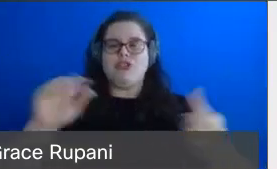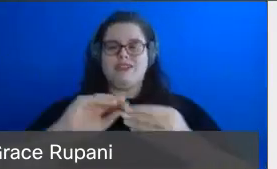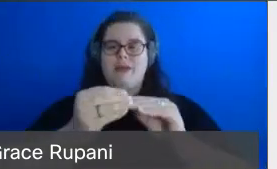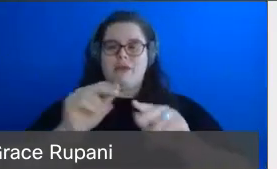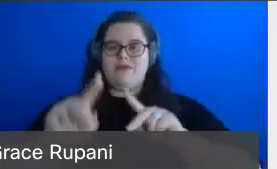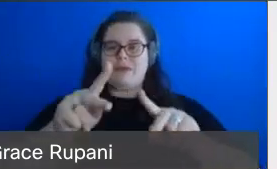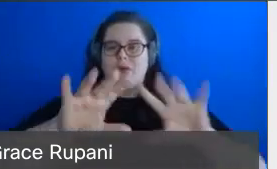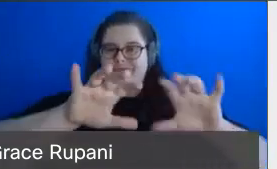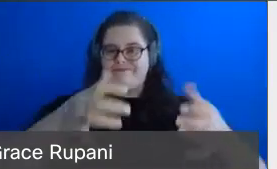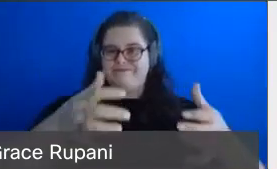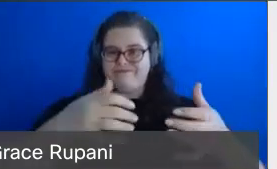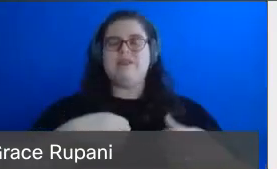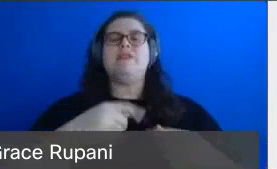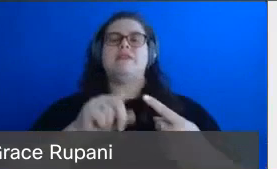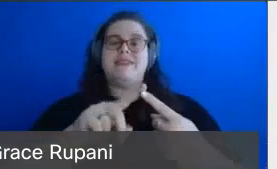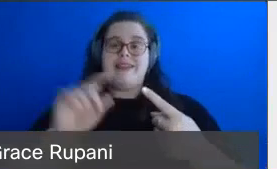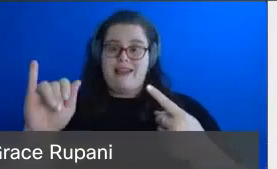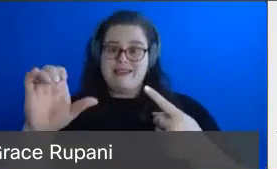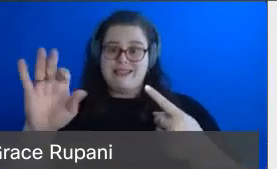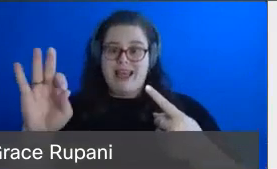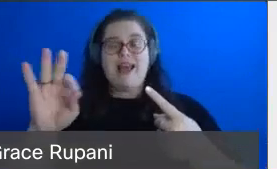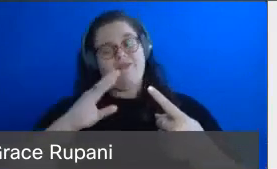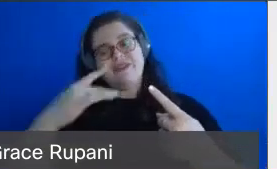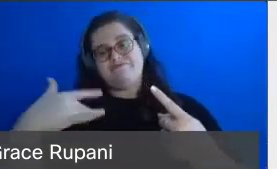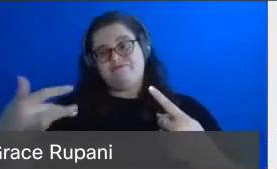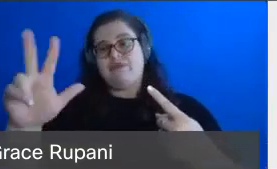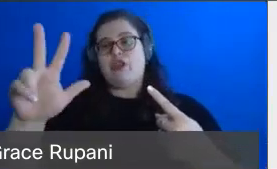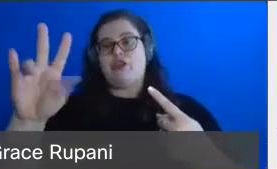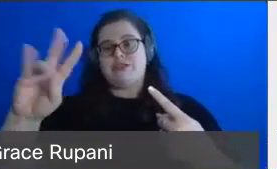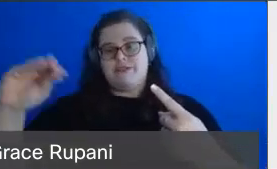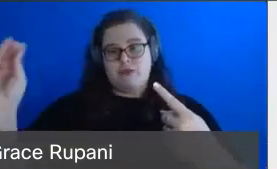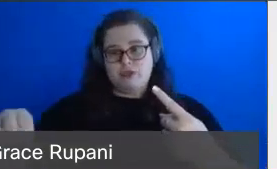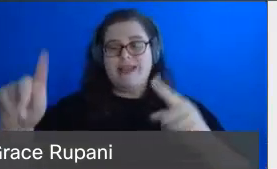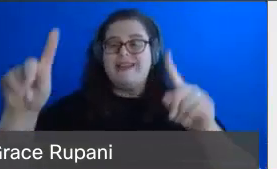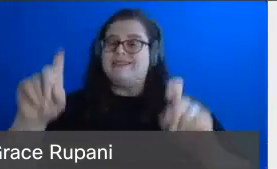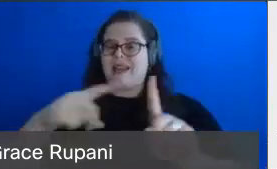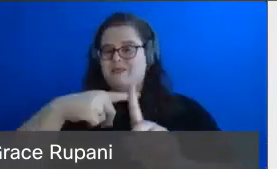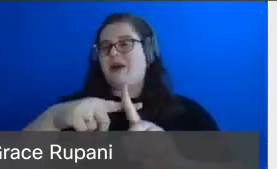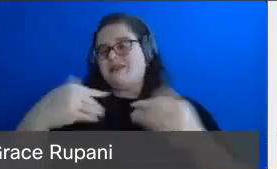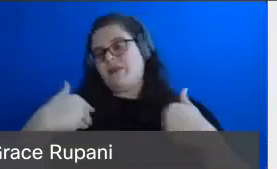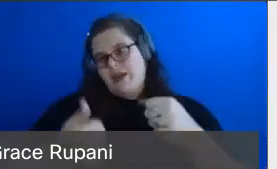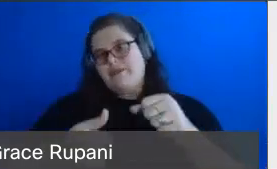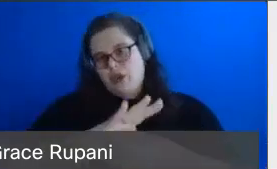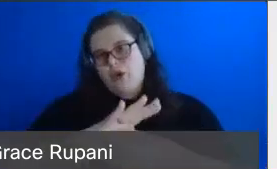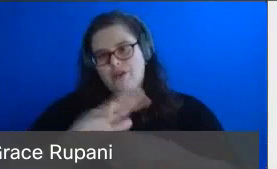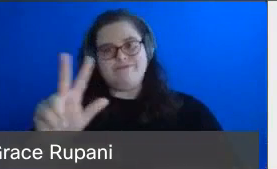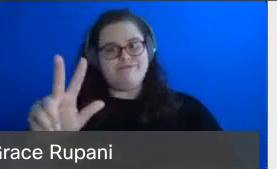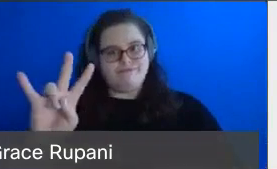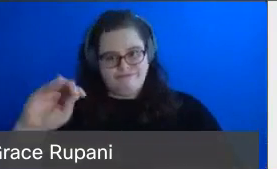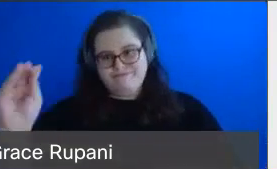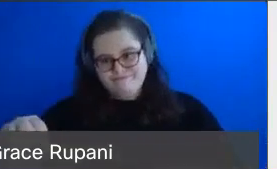facilities, 37% have tested positive. Of those 30, of that